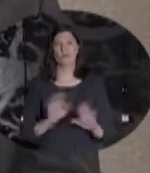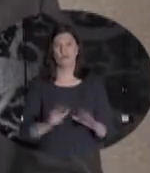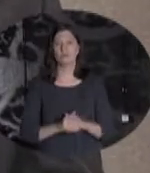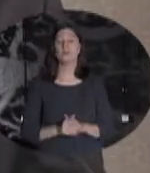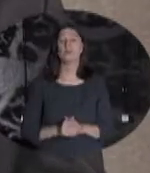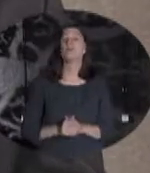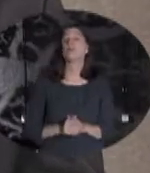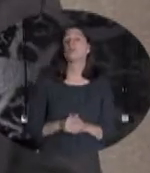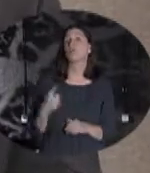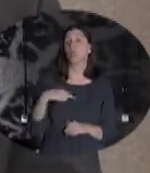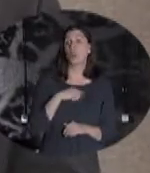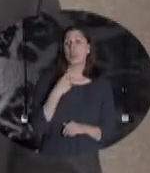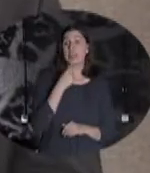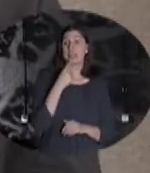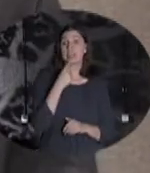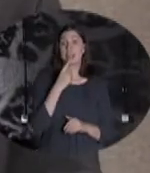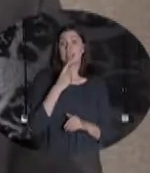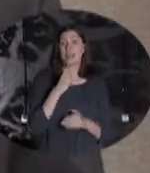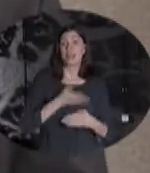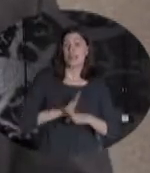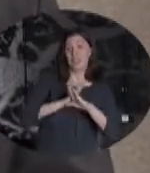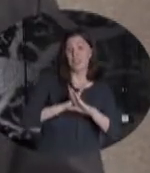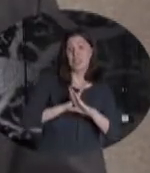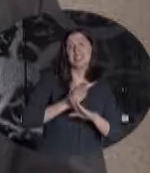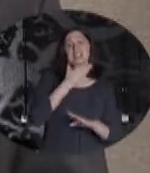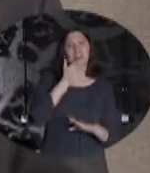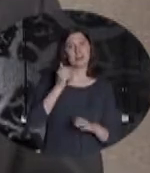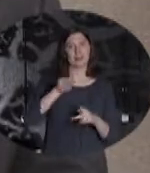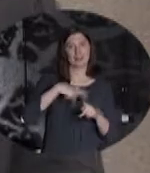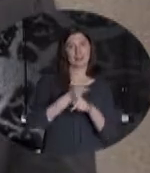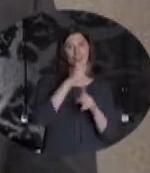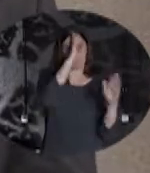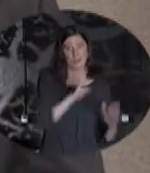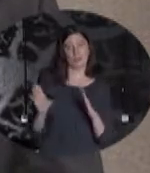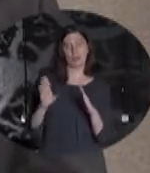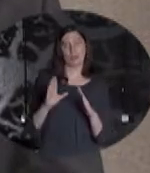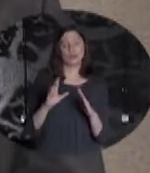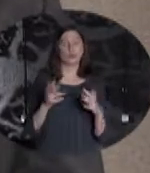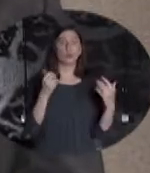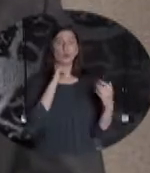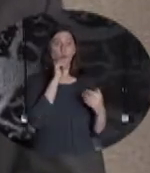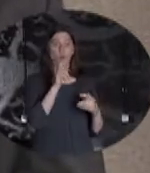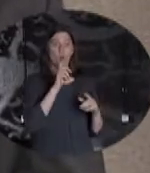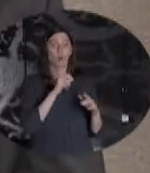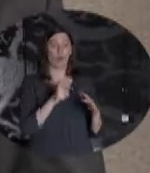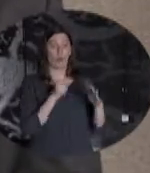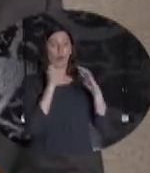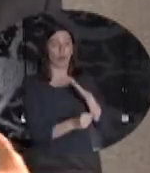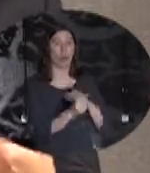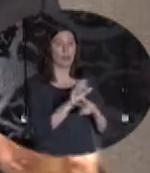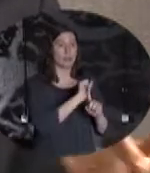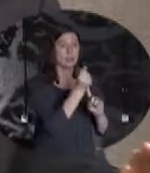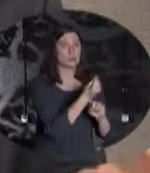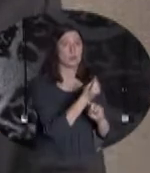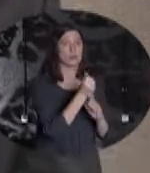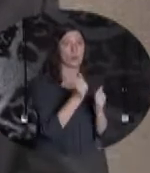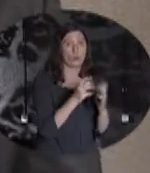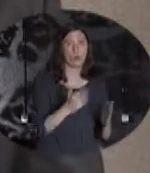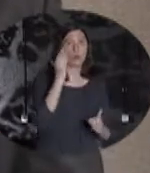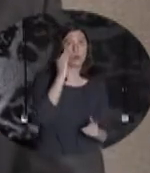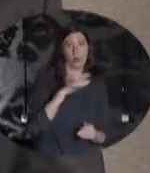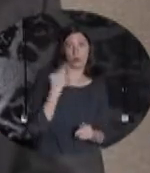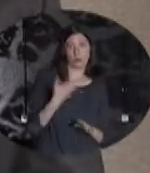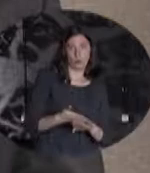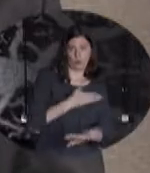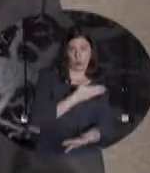say that prevention is the best kind of preparedness. Mm-hmm. So don't put yourself in a bad situation without kind of knowing what the risks are